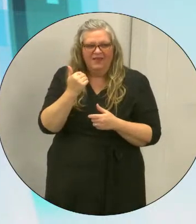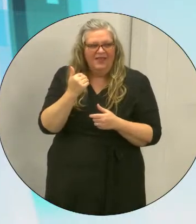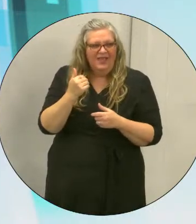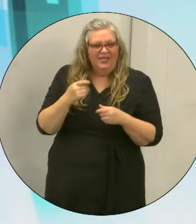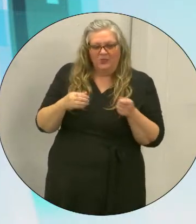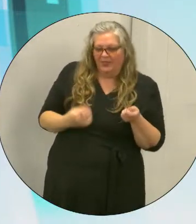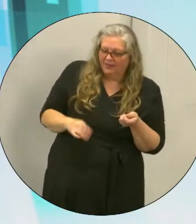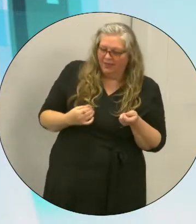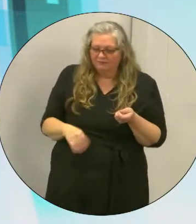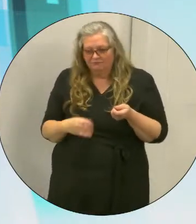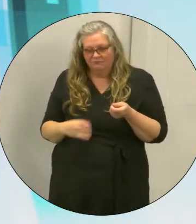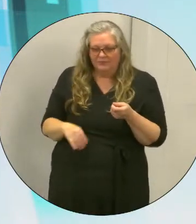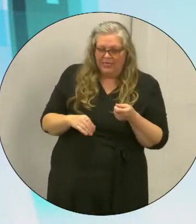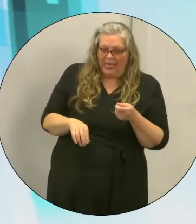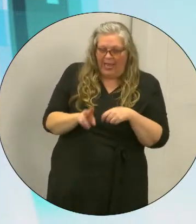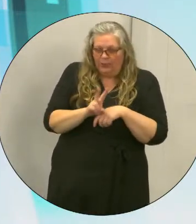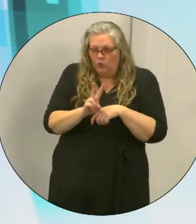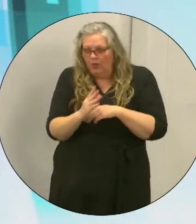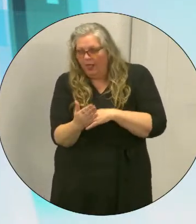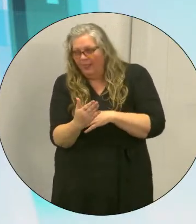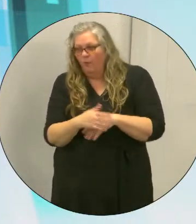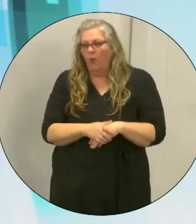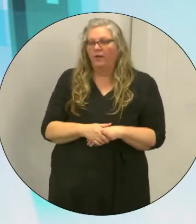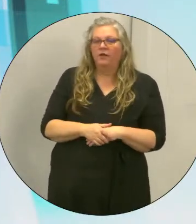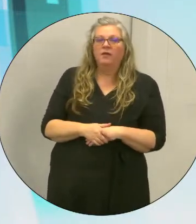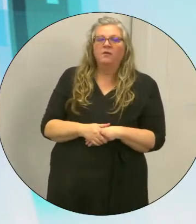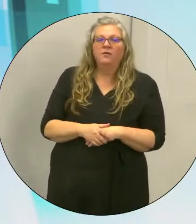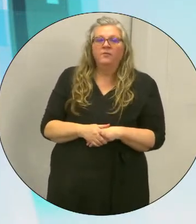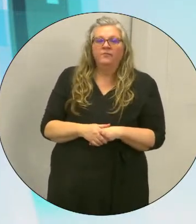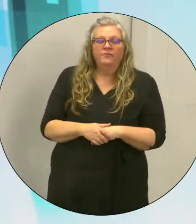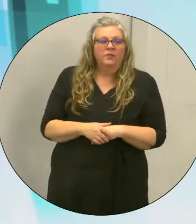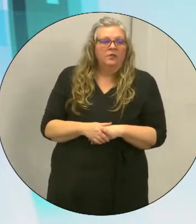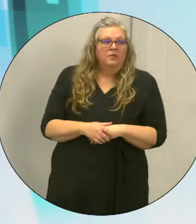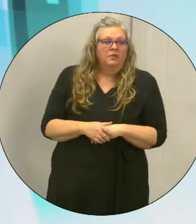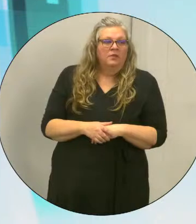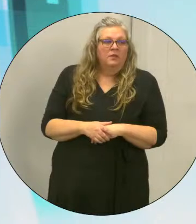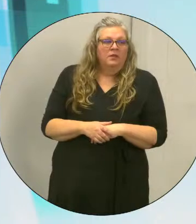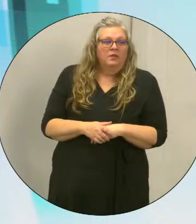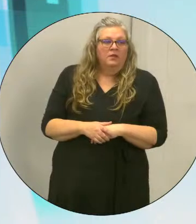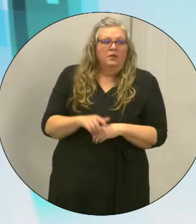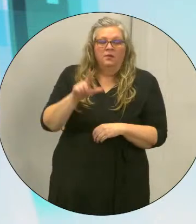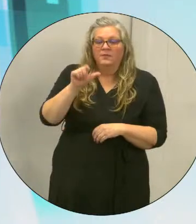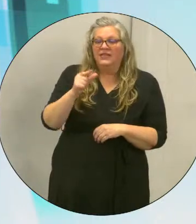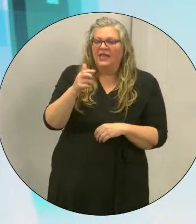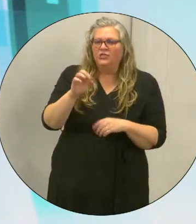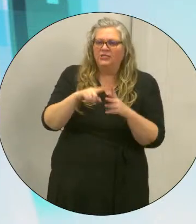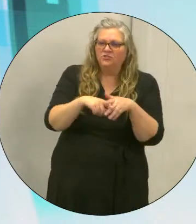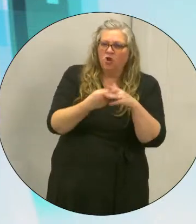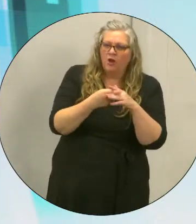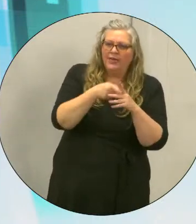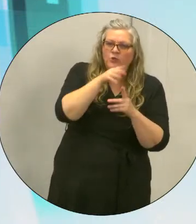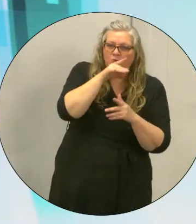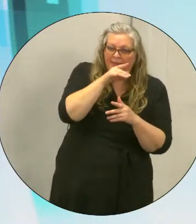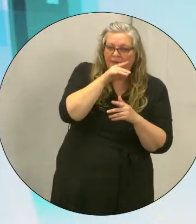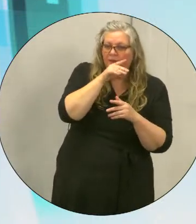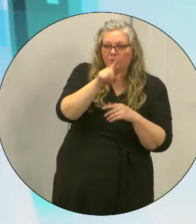morning. So, but when Legend first was speaking, everything was in